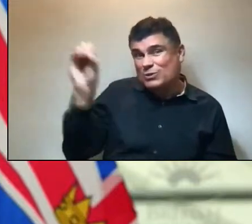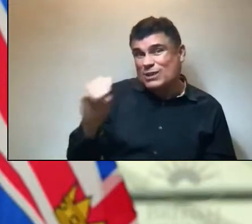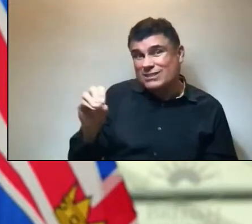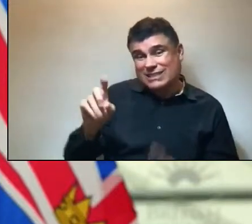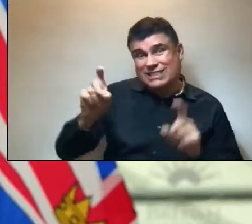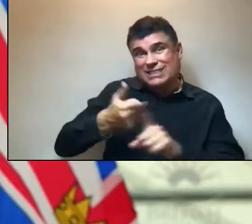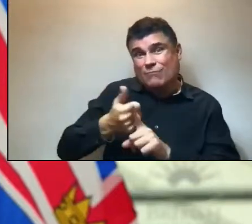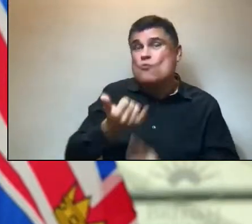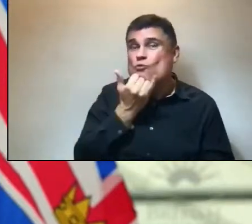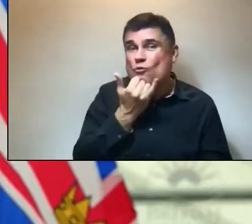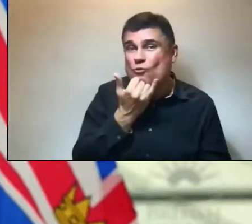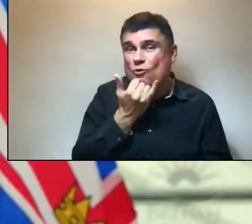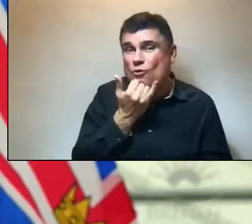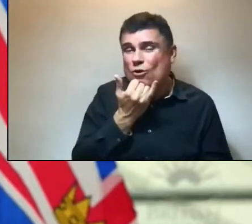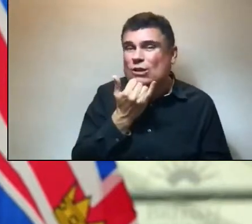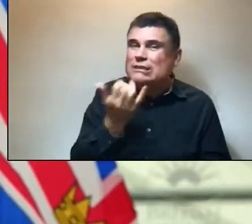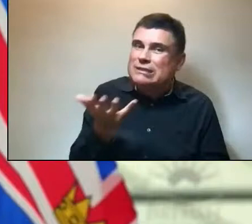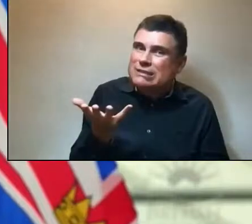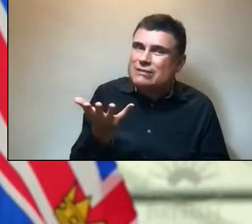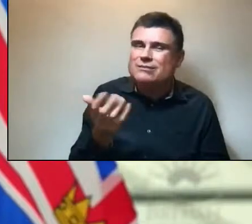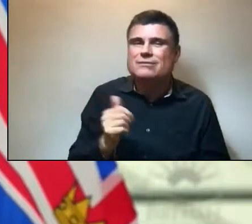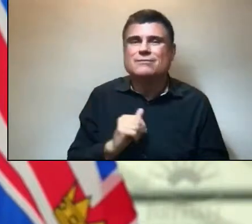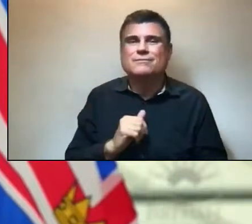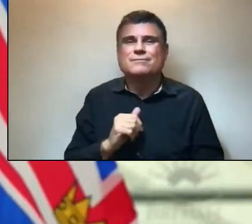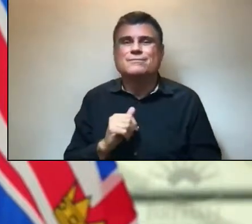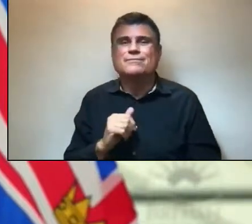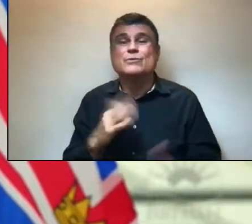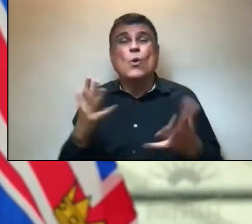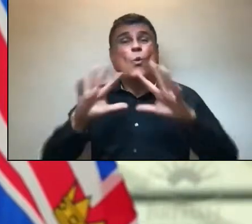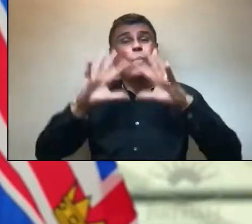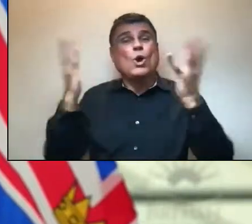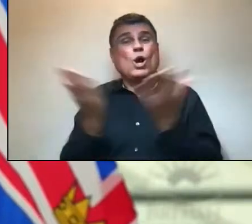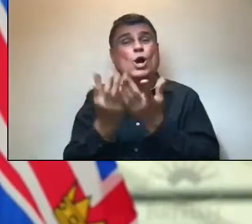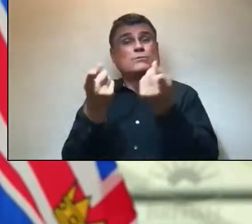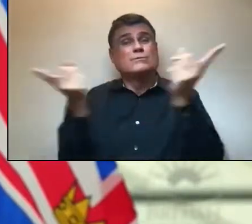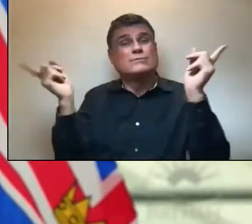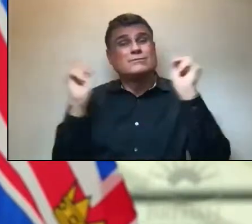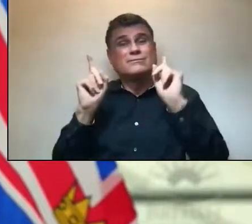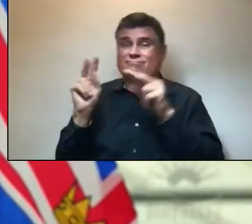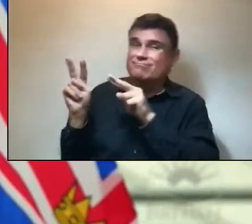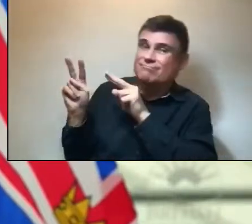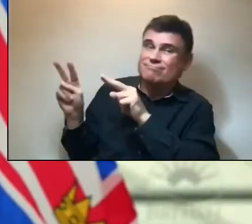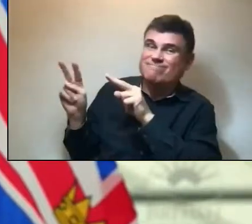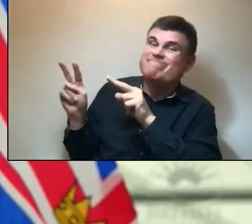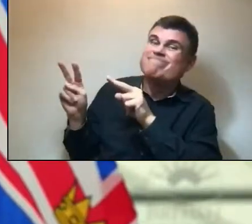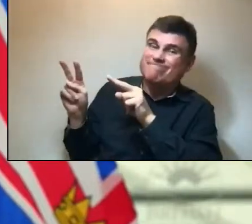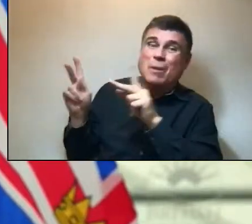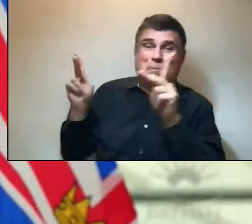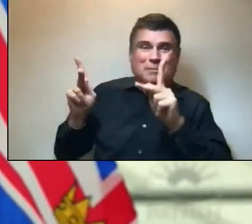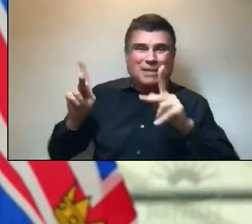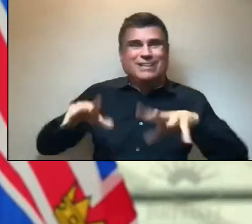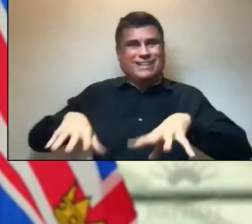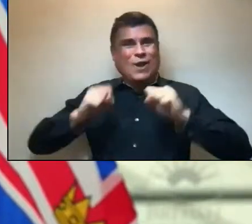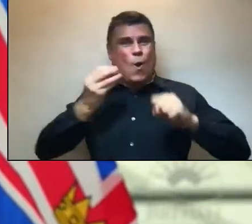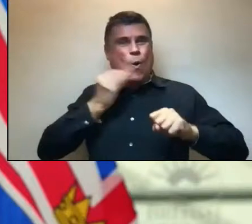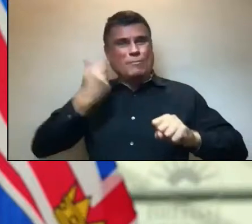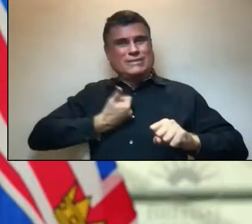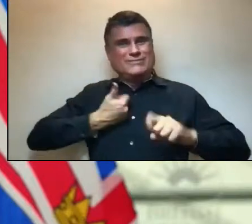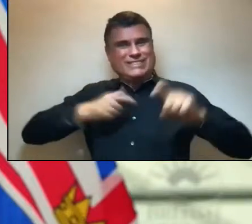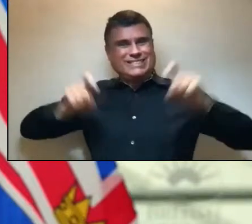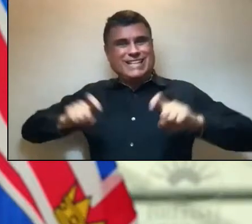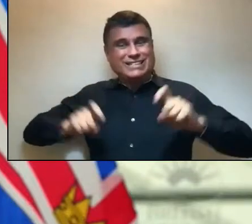around the world, there's examples from here, where people have done rapid testing and gone